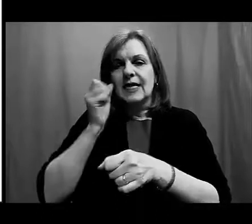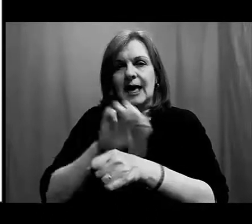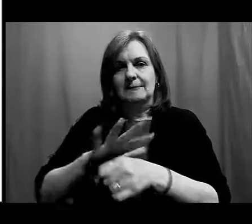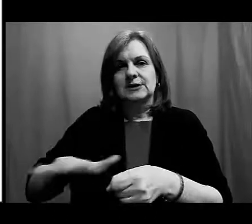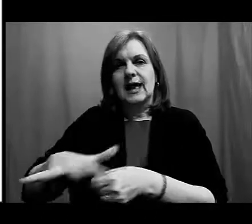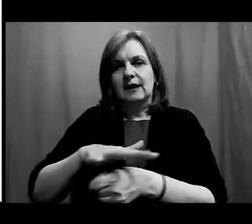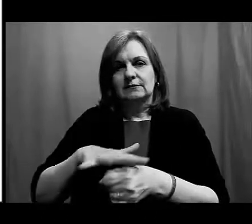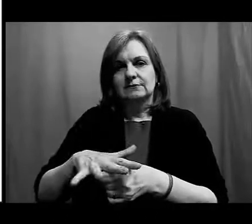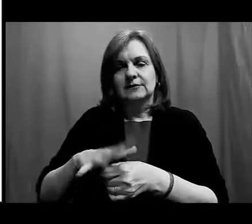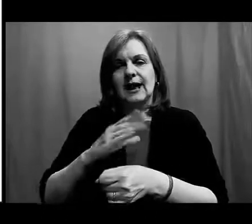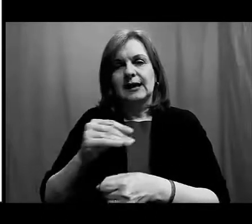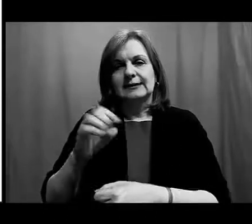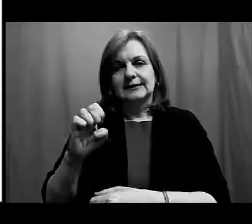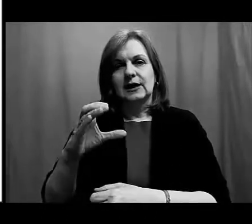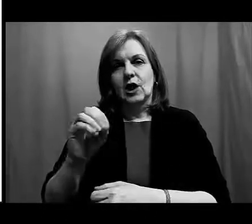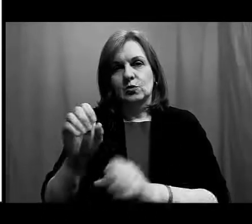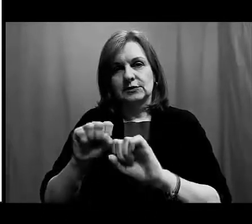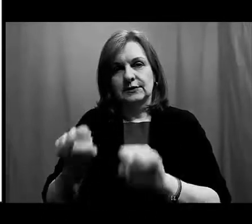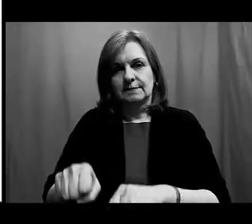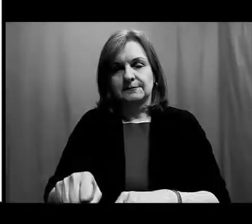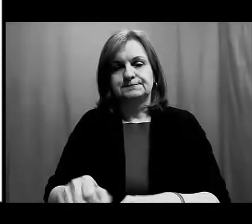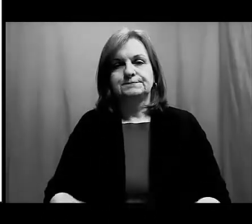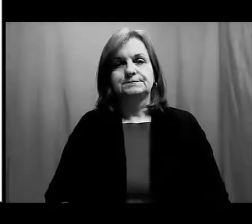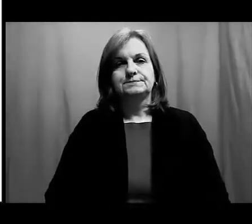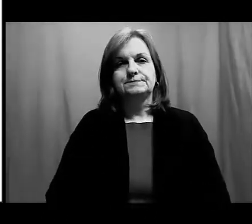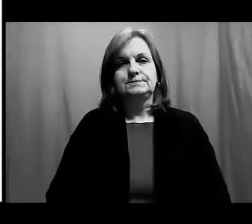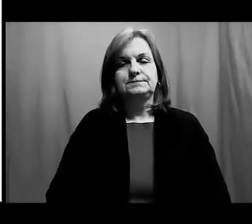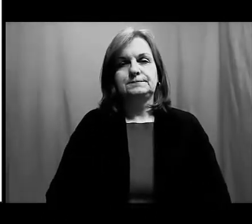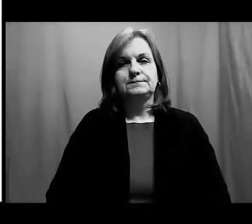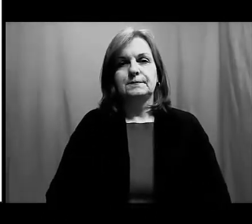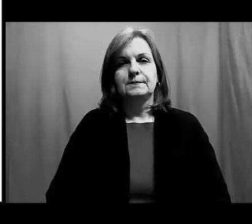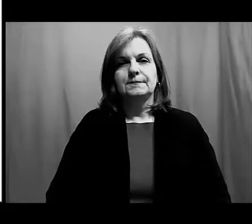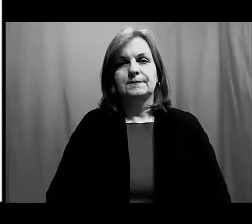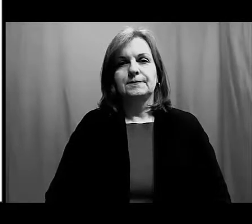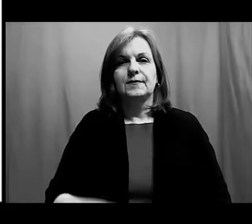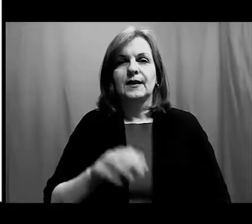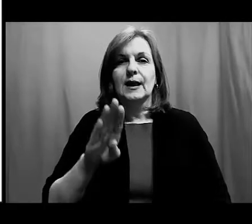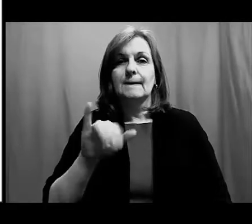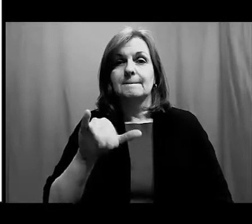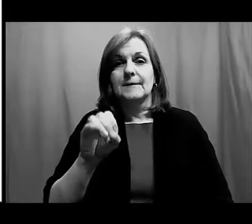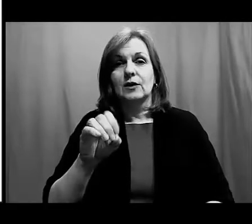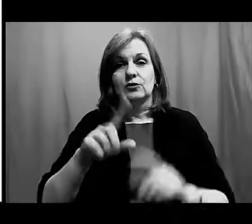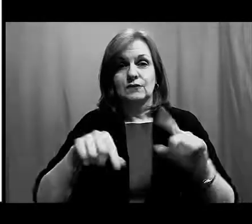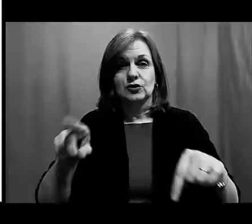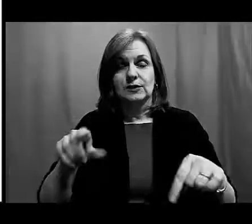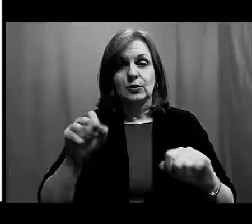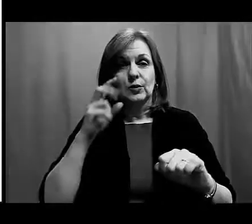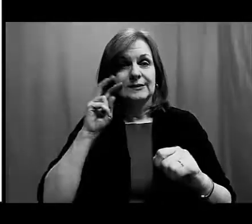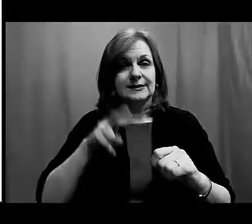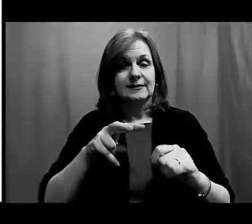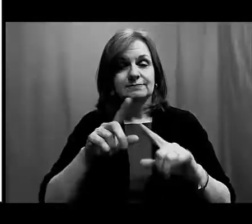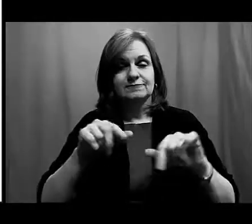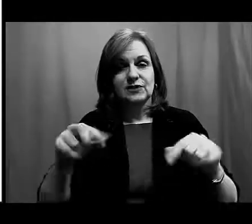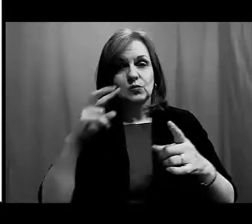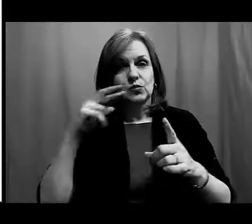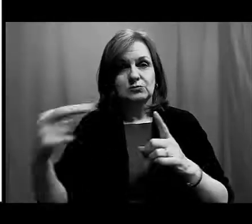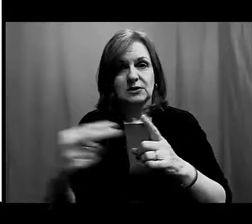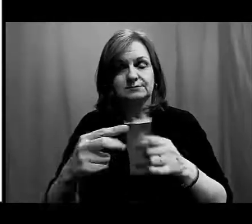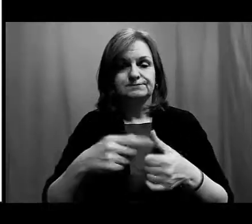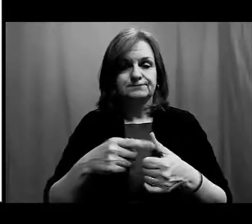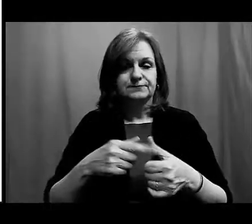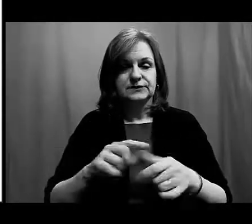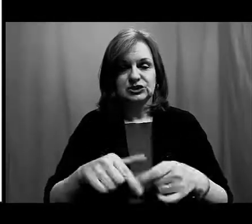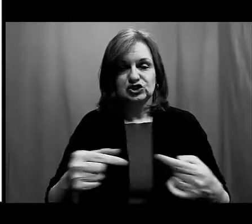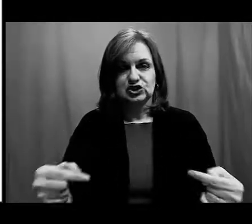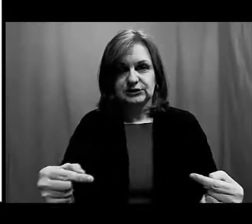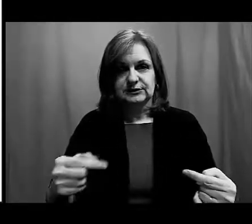preserving habitats and ecosystems. When we look at the biodiversity, as we mentioned, we can look at that genetic level,